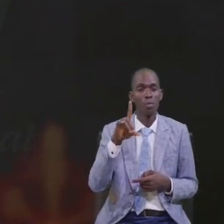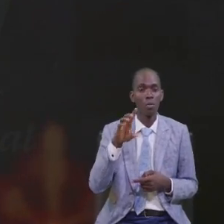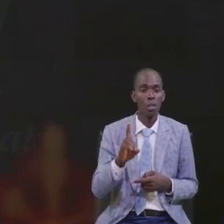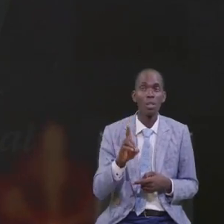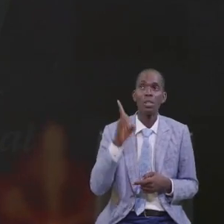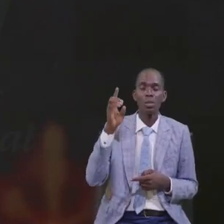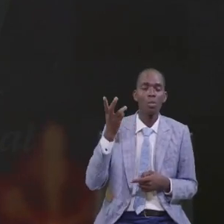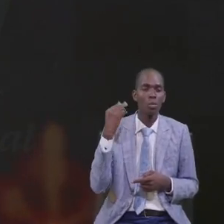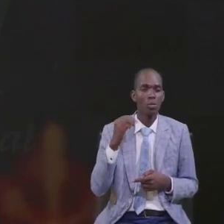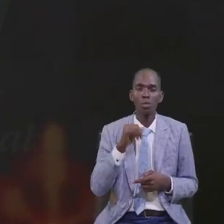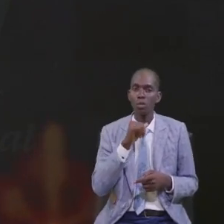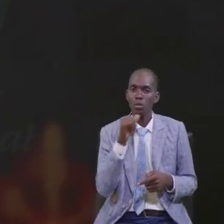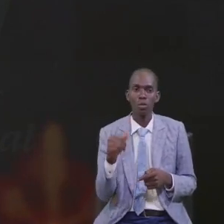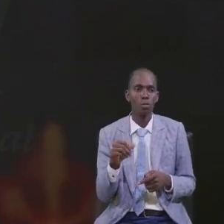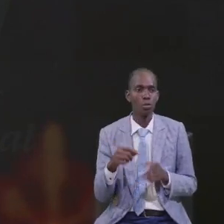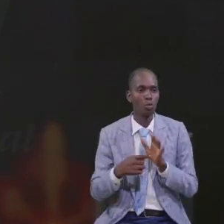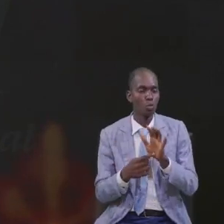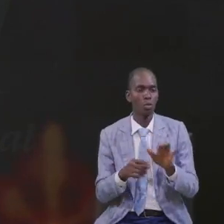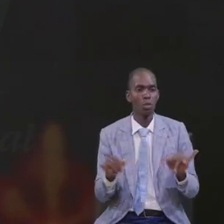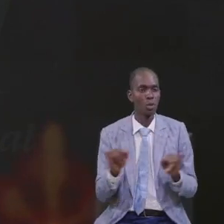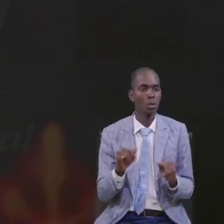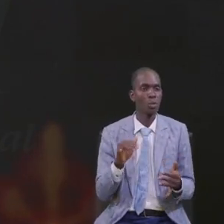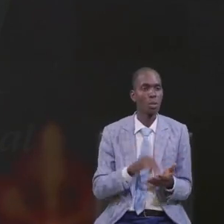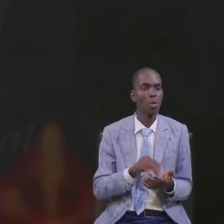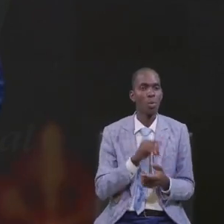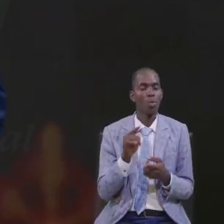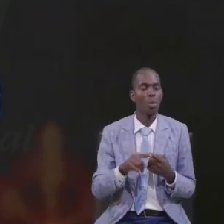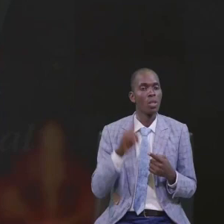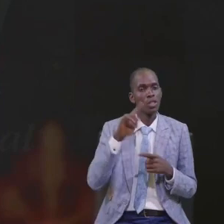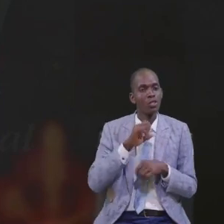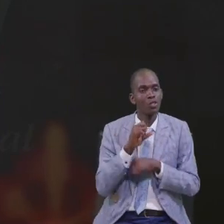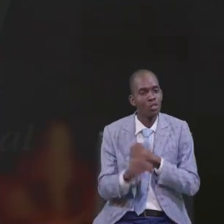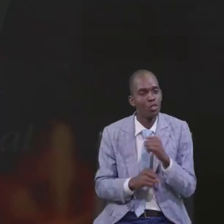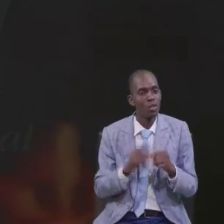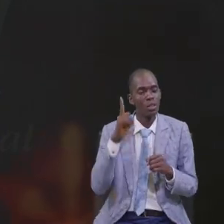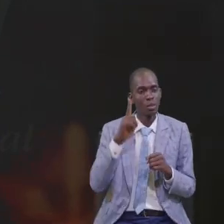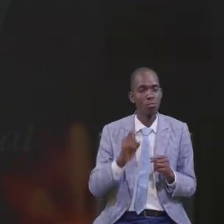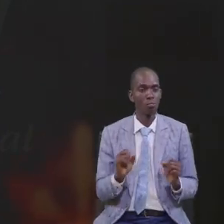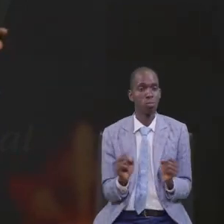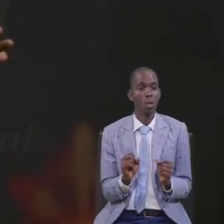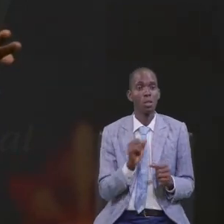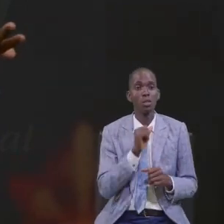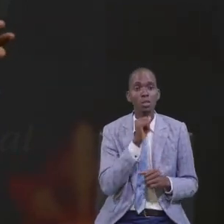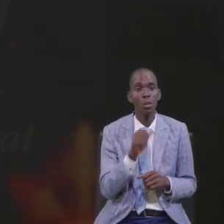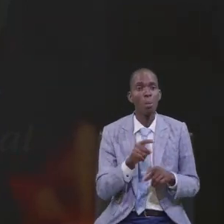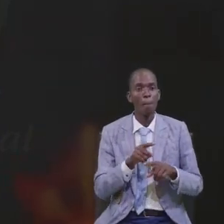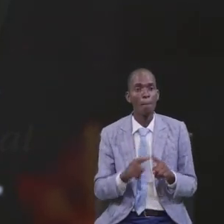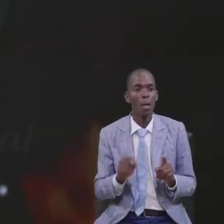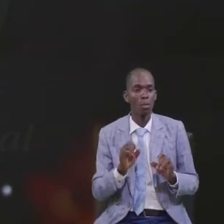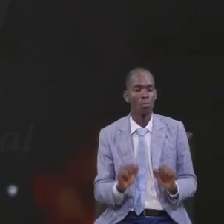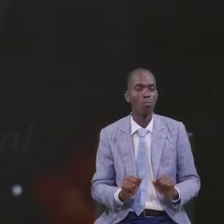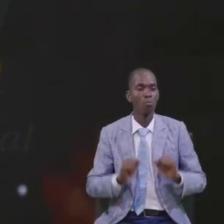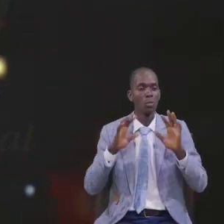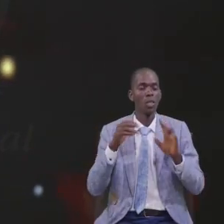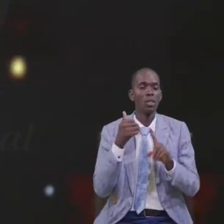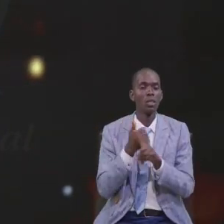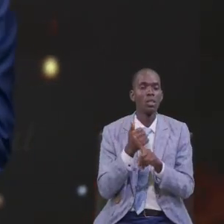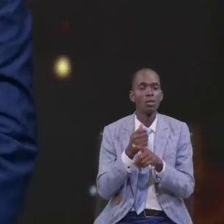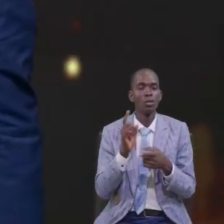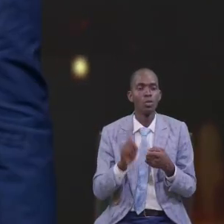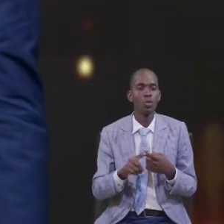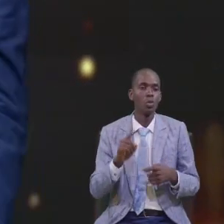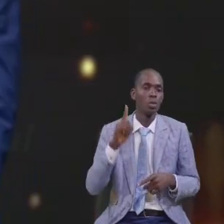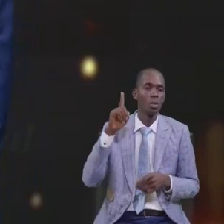again. And when he suffered, he threatened not. But committed himself to